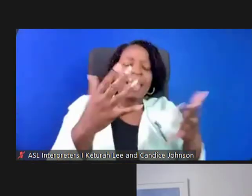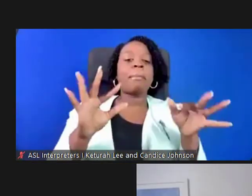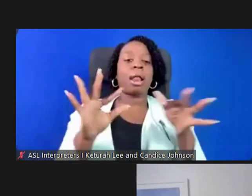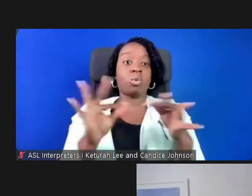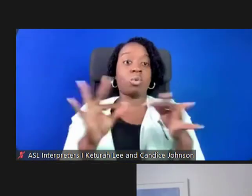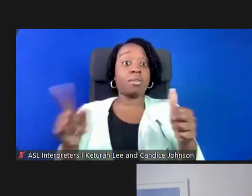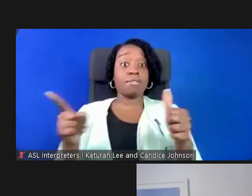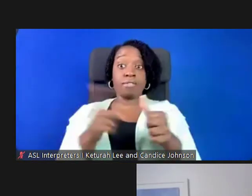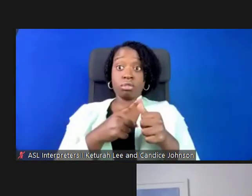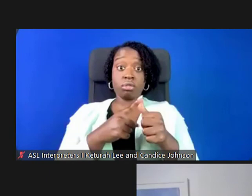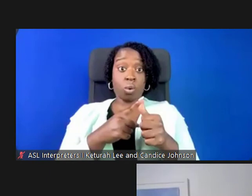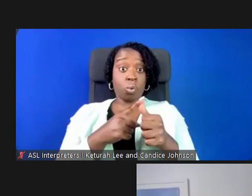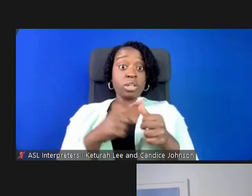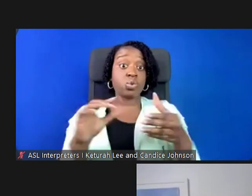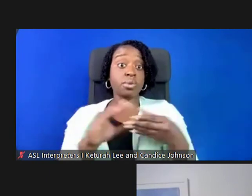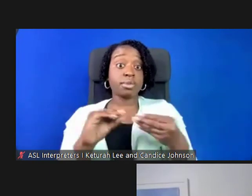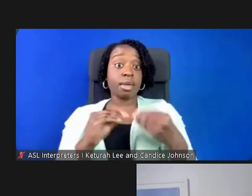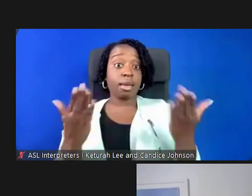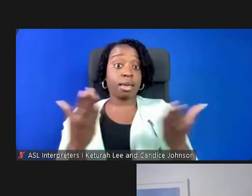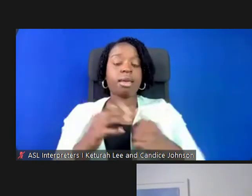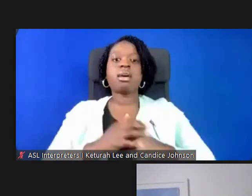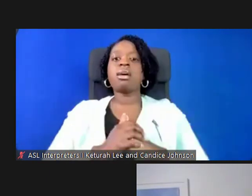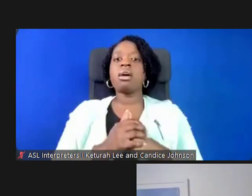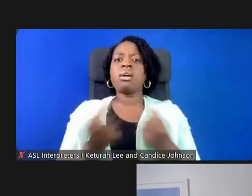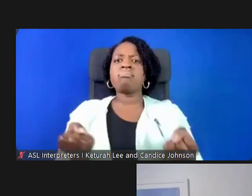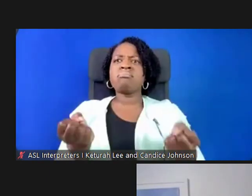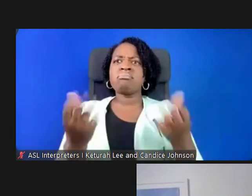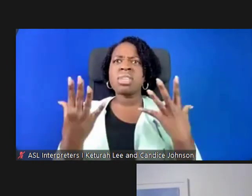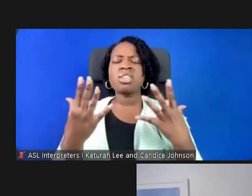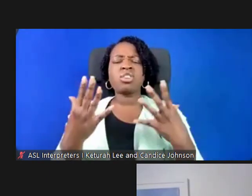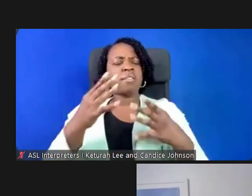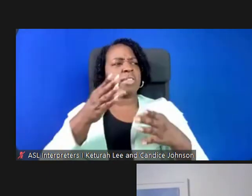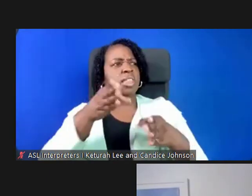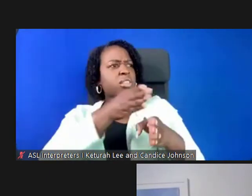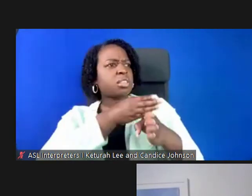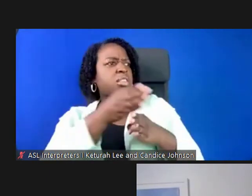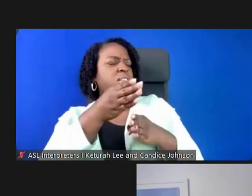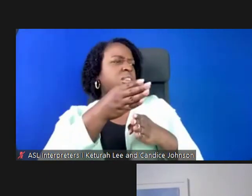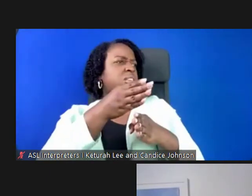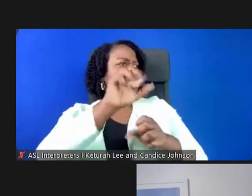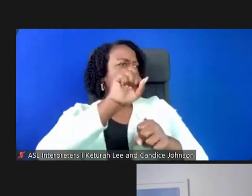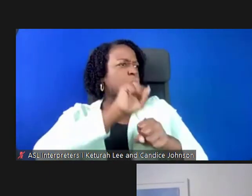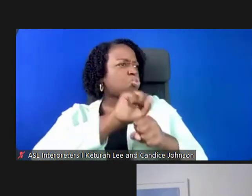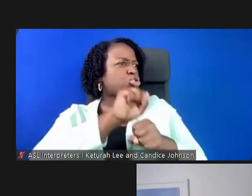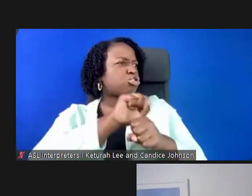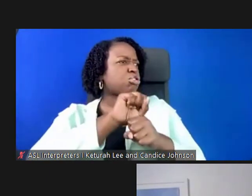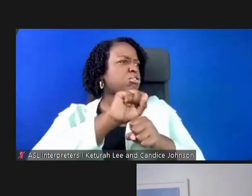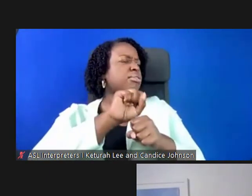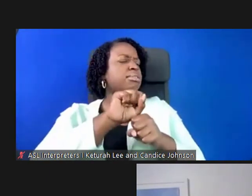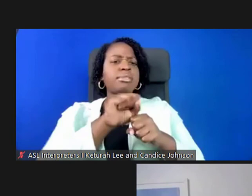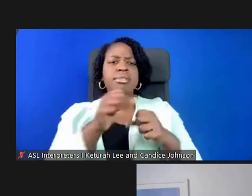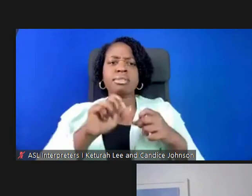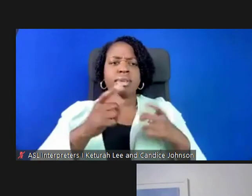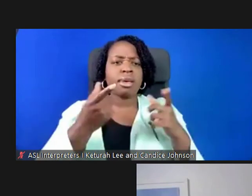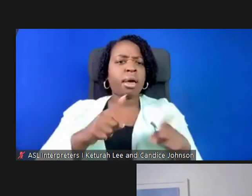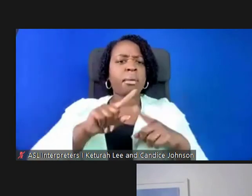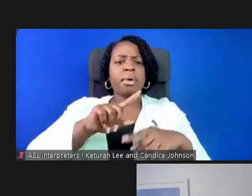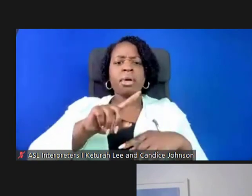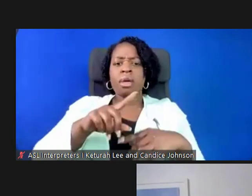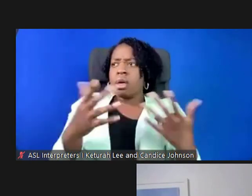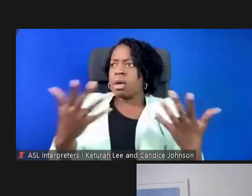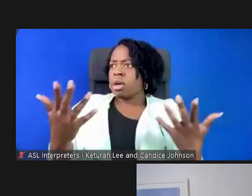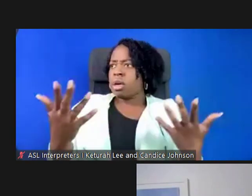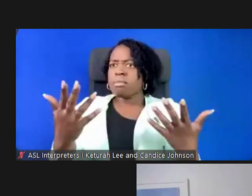is that so much of this work is taking place within the context and construct of